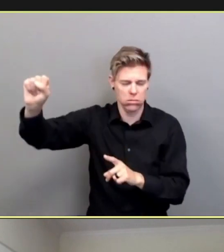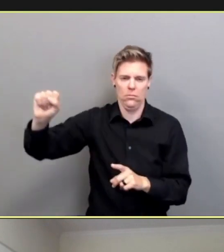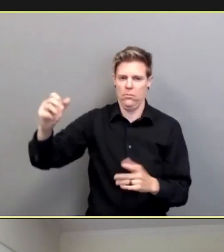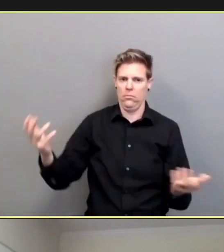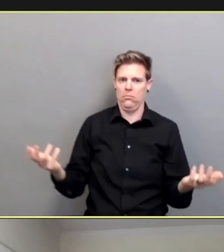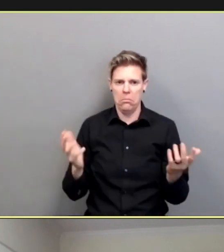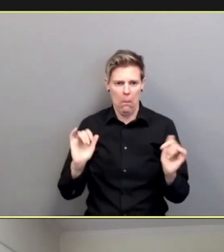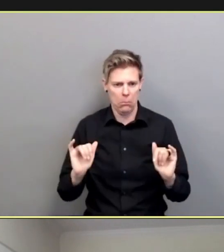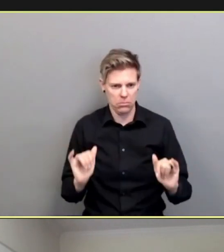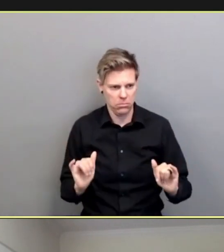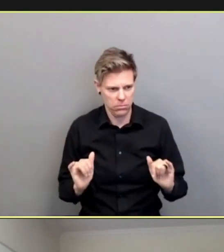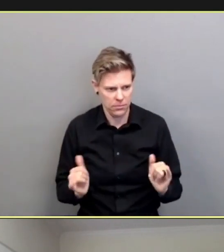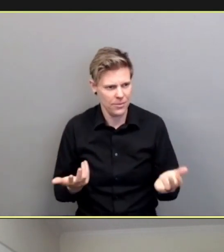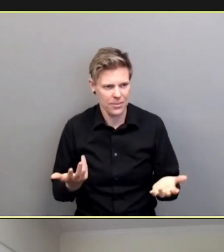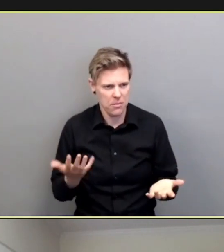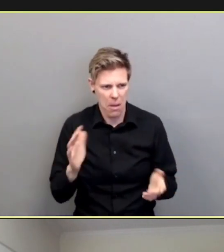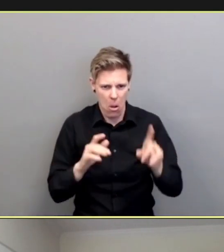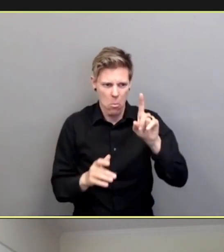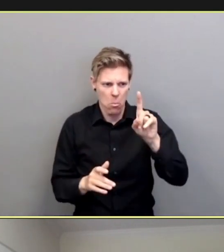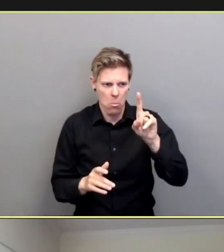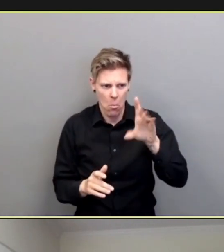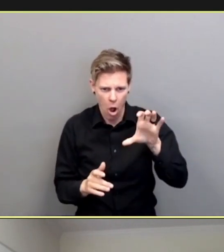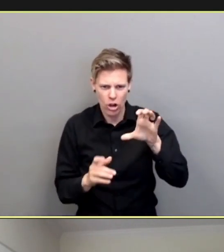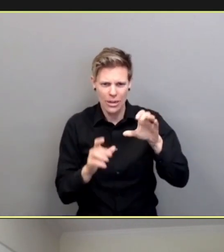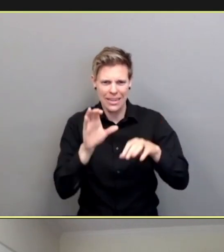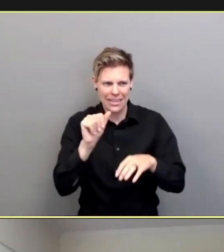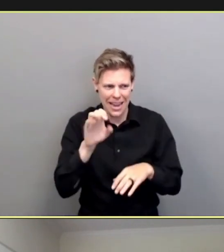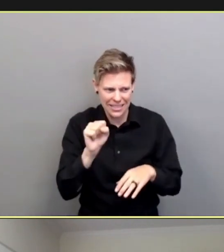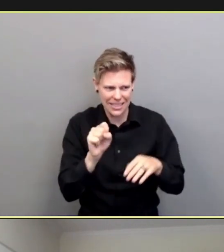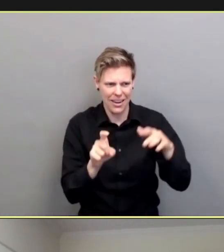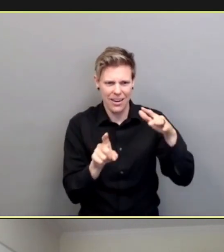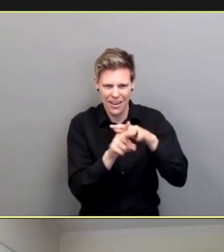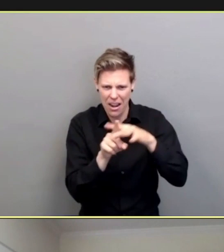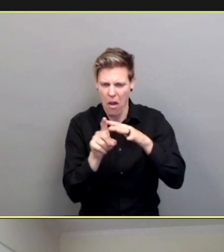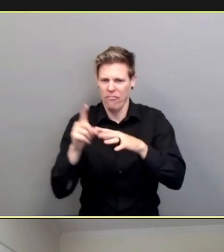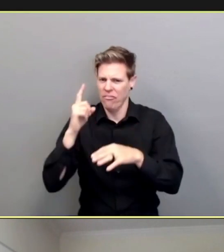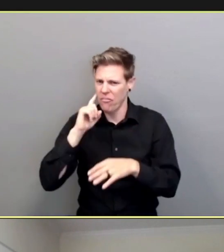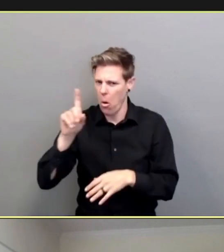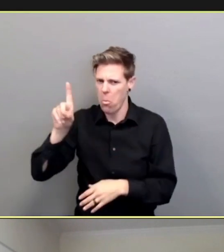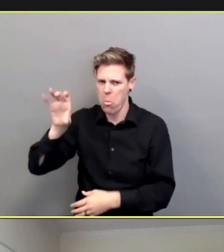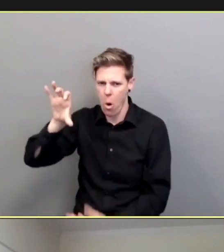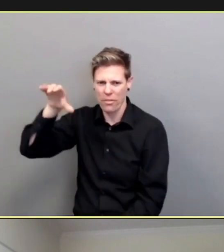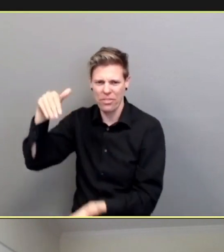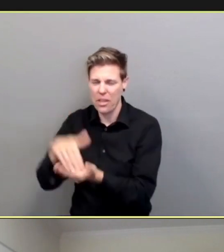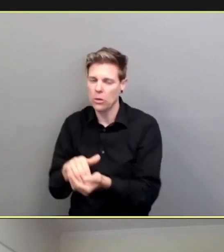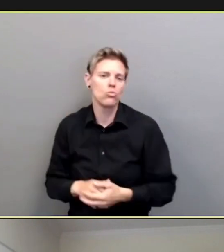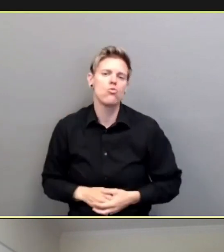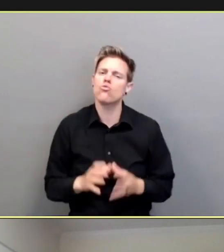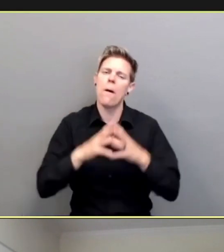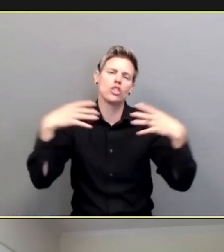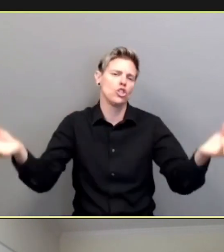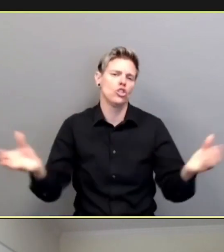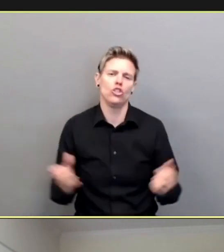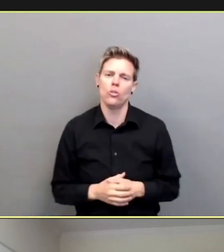per 100,000 people per day, which is very, very high, particularly, it's more than 10 times the